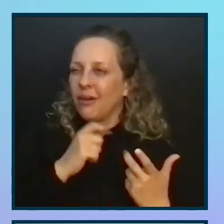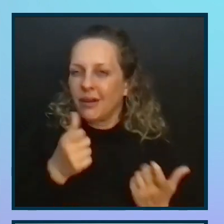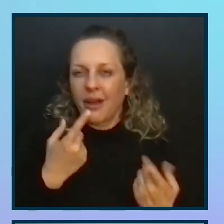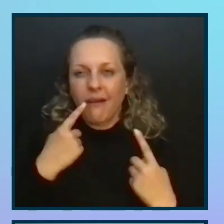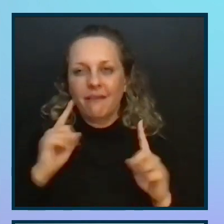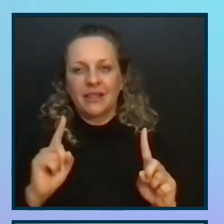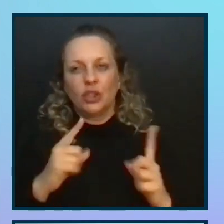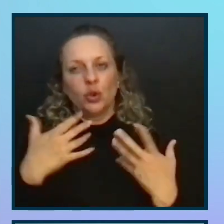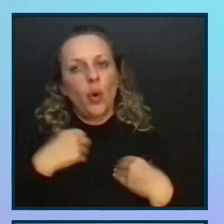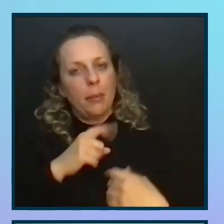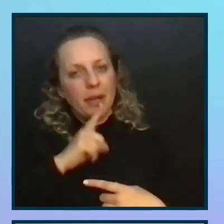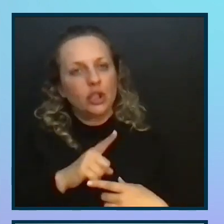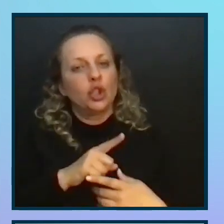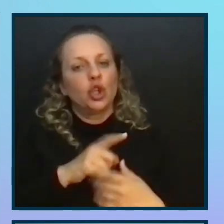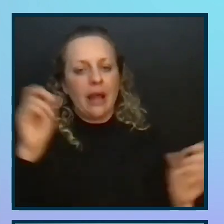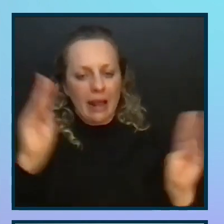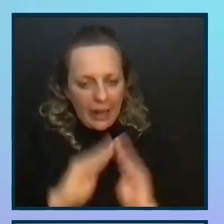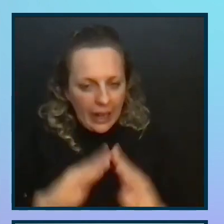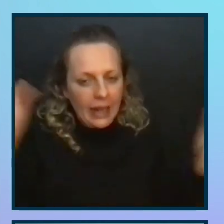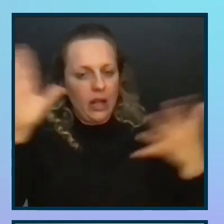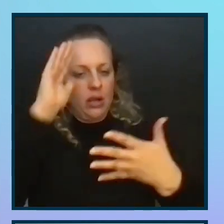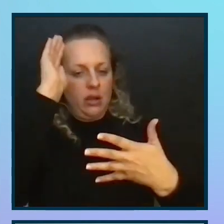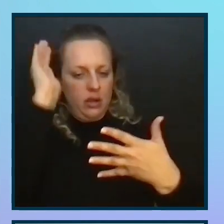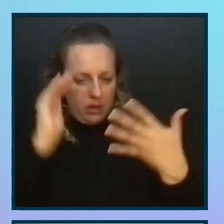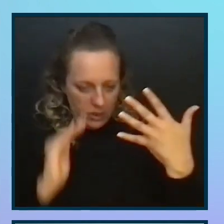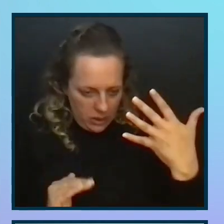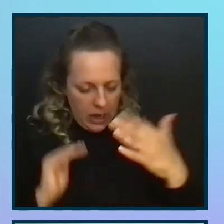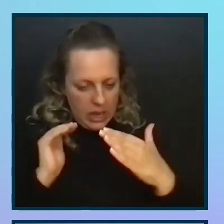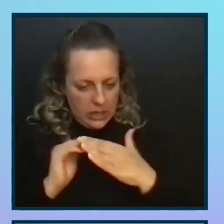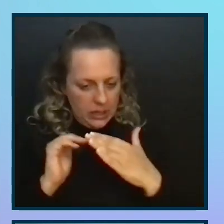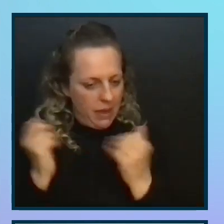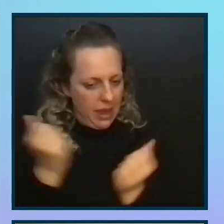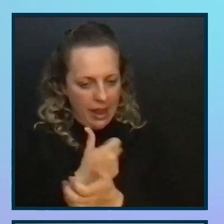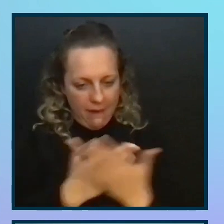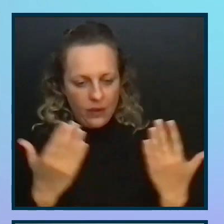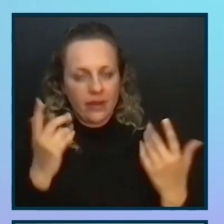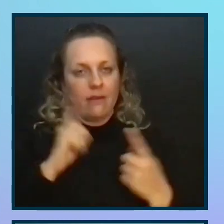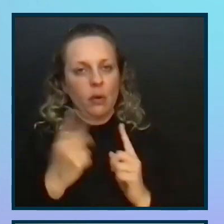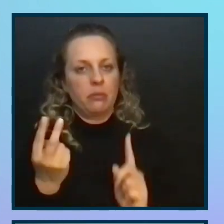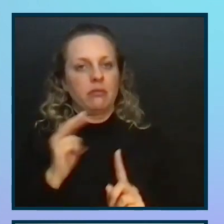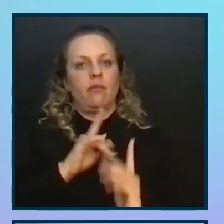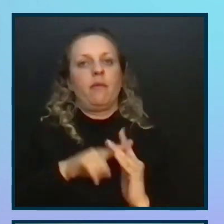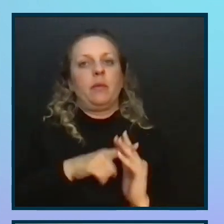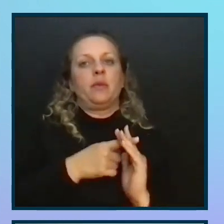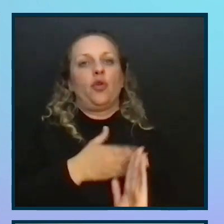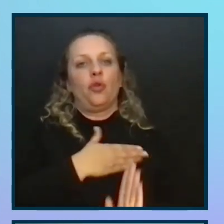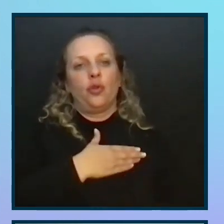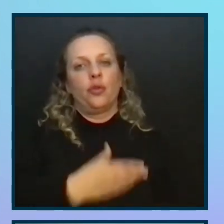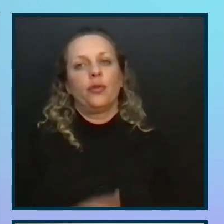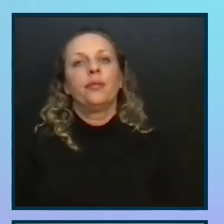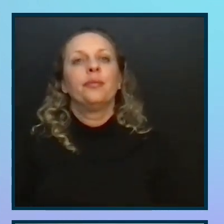sure we're really, really trying hard to think about accessibility and all the edge cases from the start.